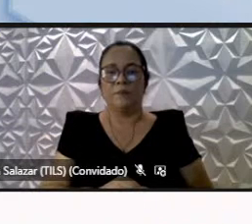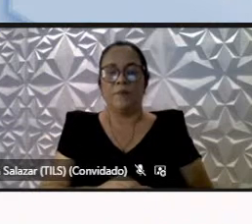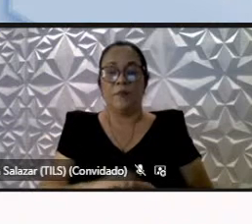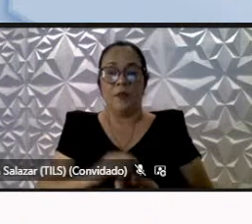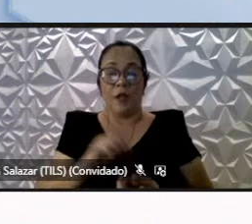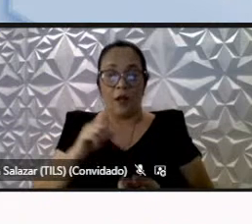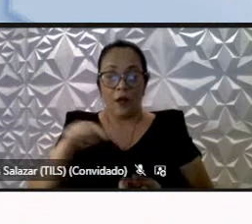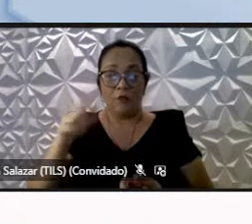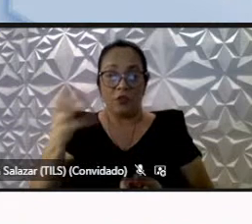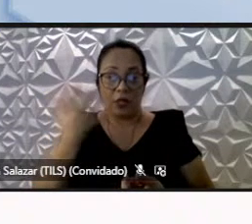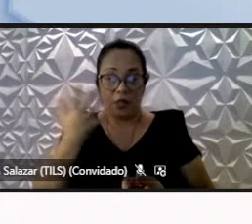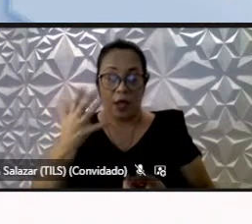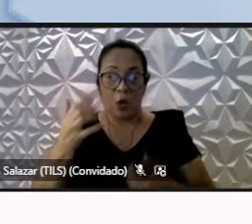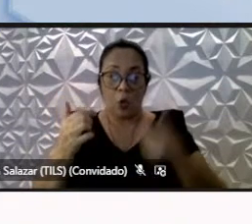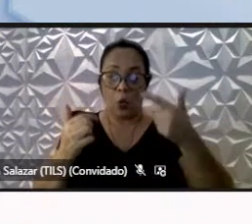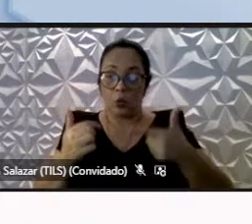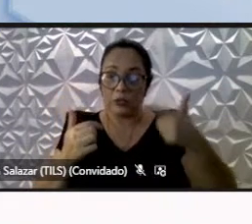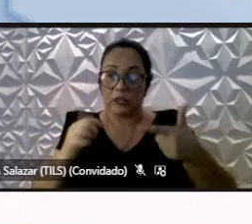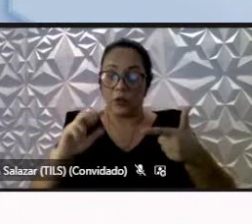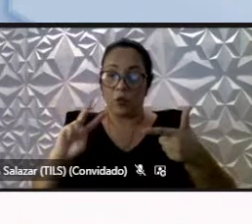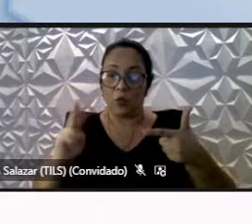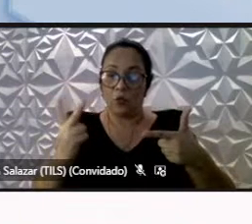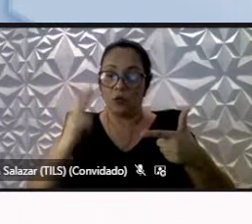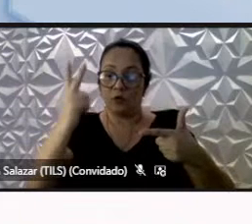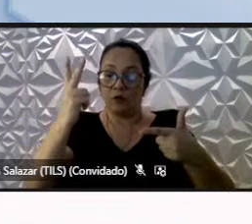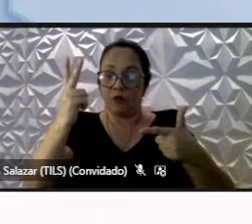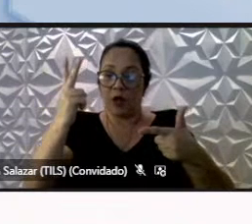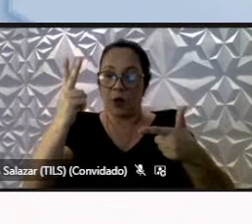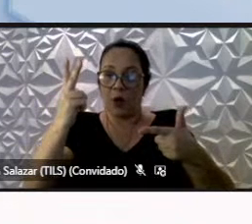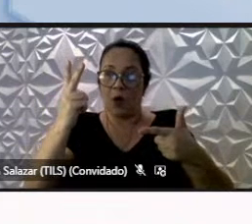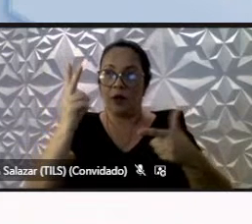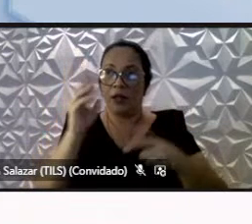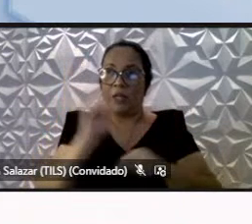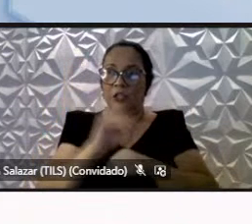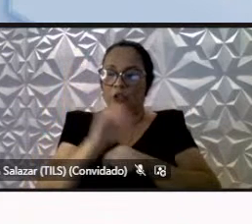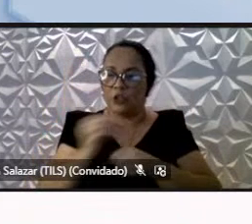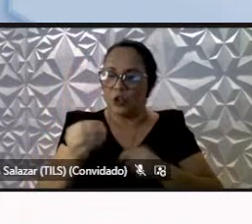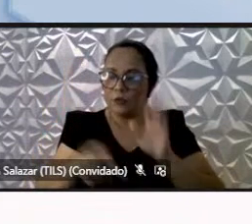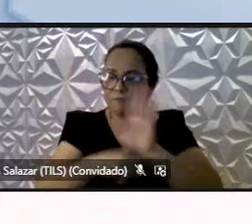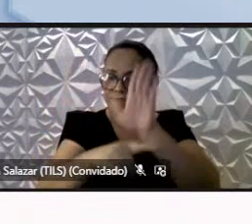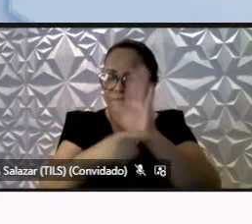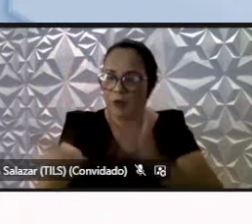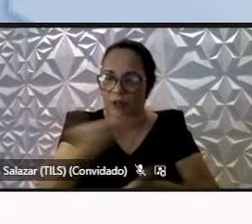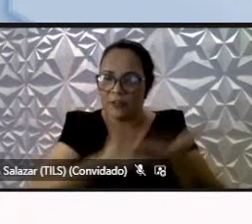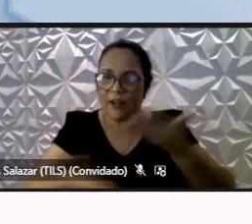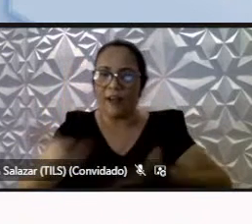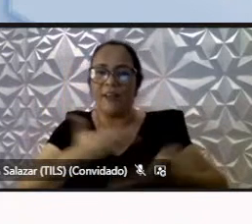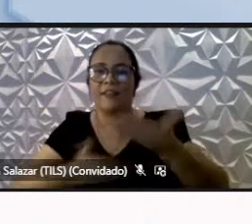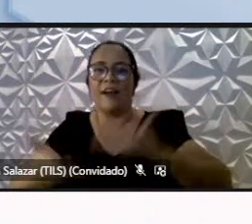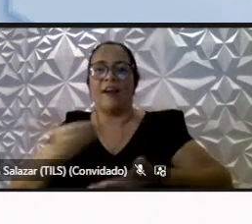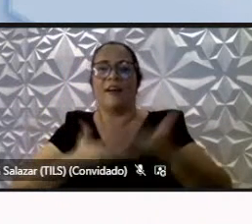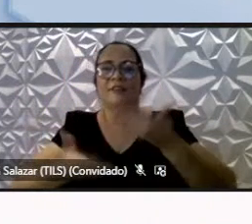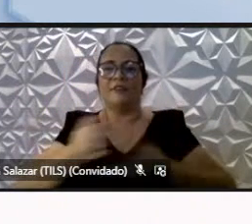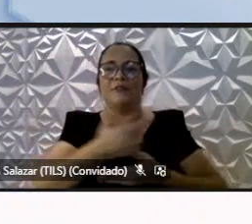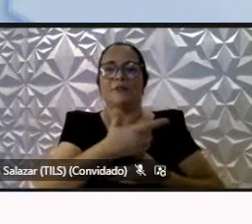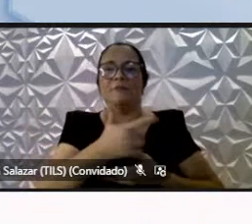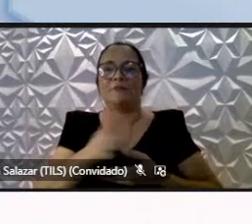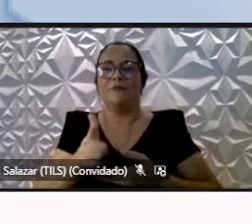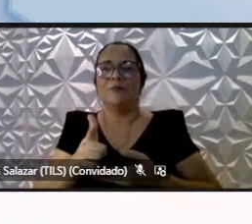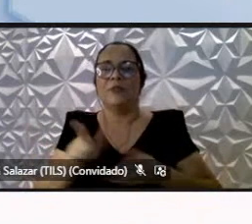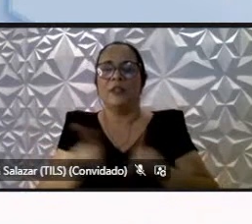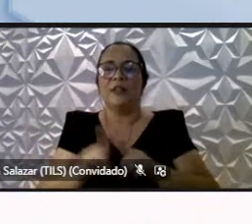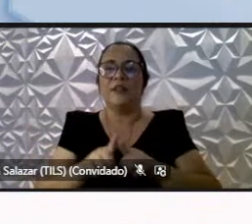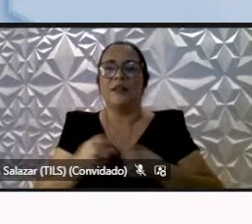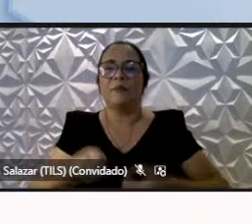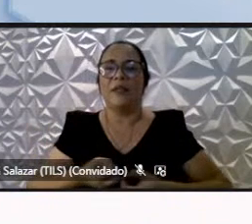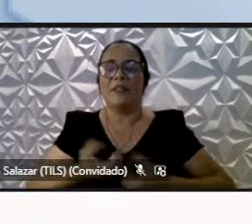o segundo valor, solidariedade, responsabilidade, nos mostra que se queremos viver numa sociedade, numa comunidade em que uns se importam